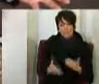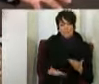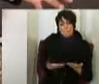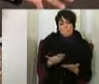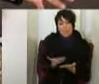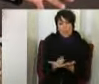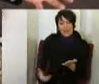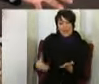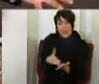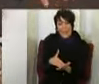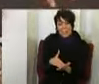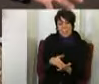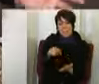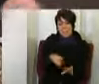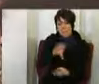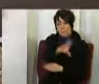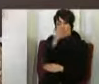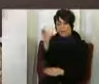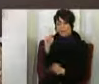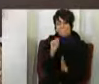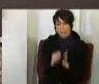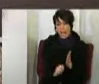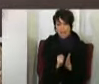time. Let us pray.